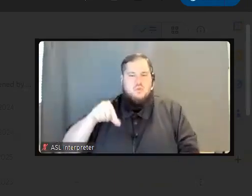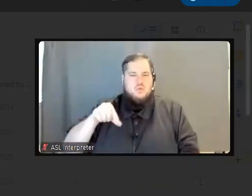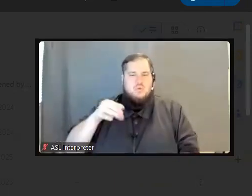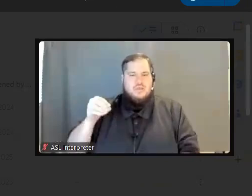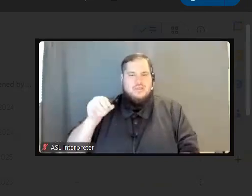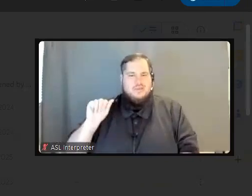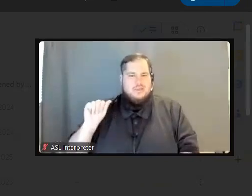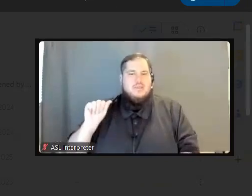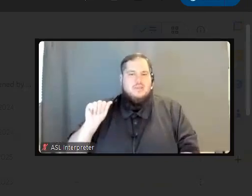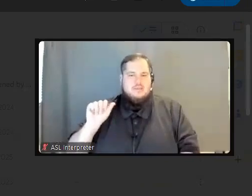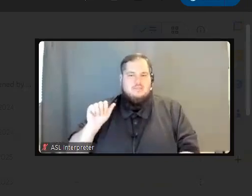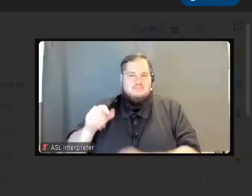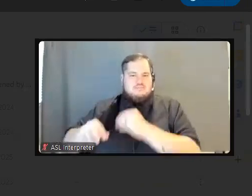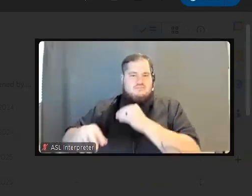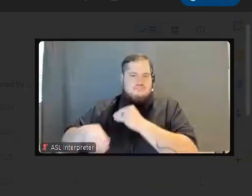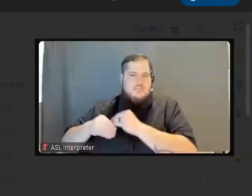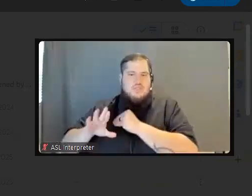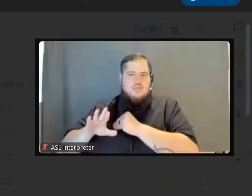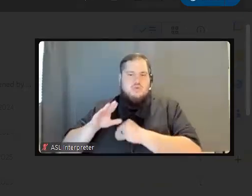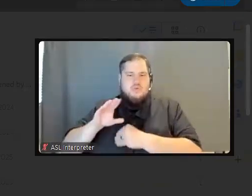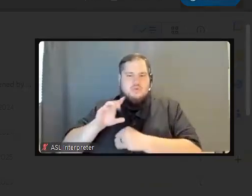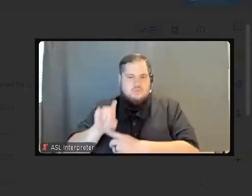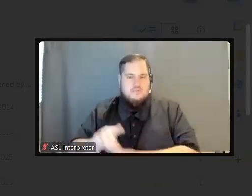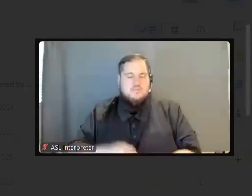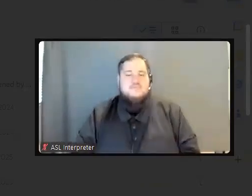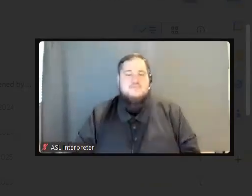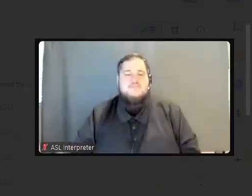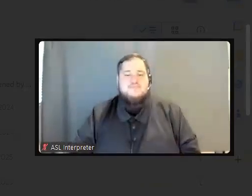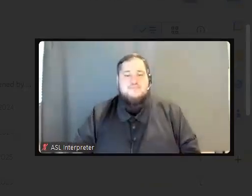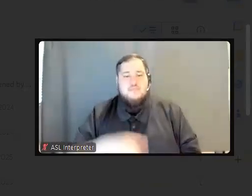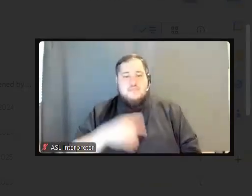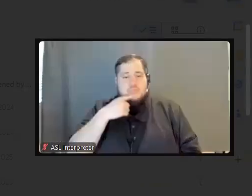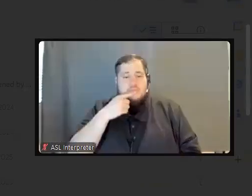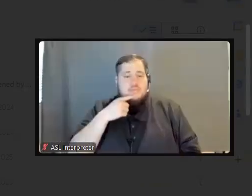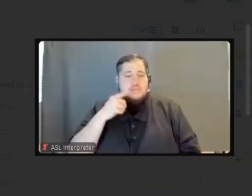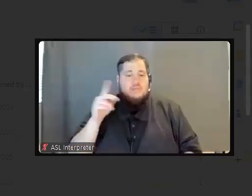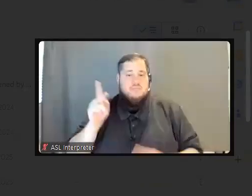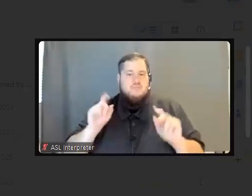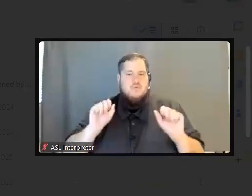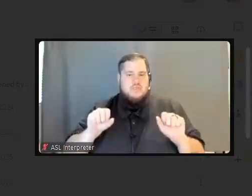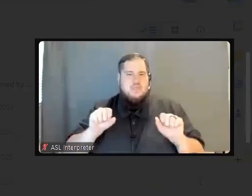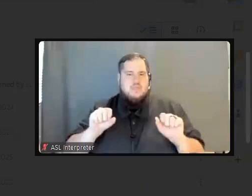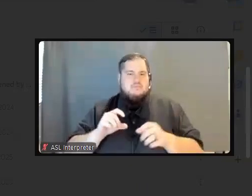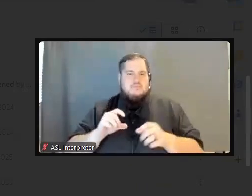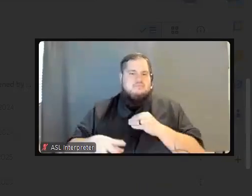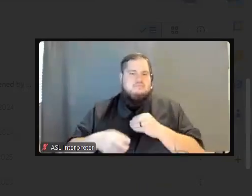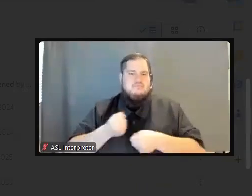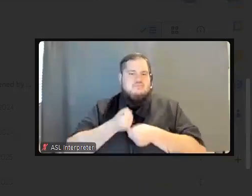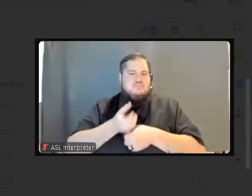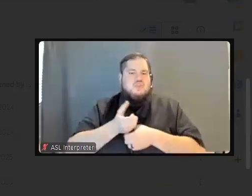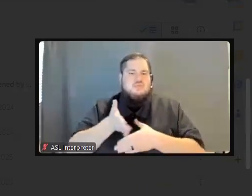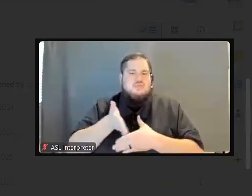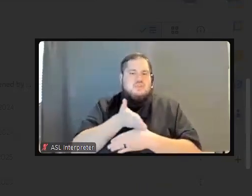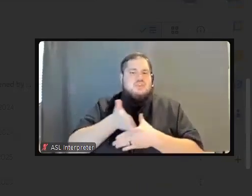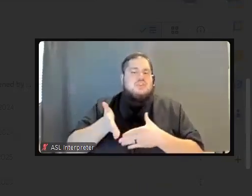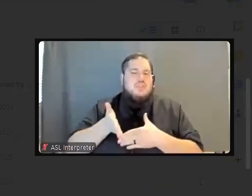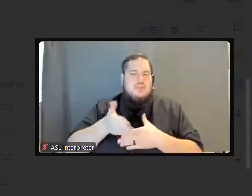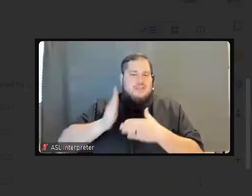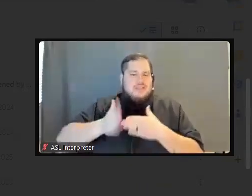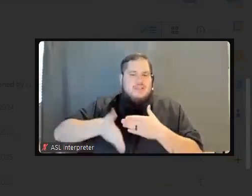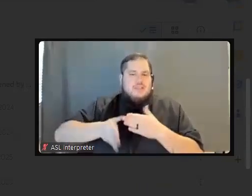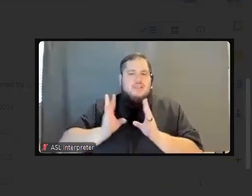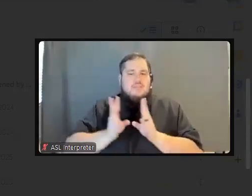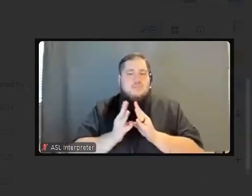Members of the public will have a chance to speak at the end of the meeting. If you're unable to answer, if we're unable to answer